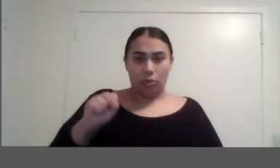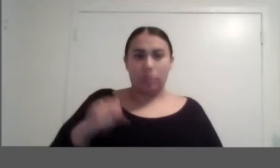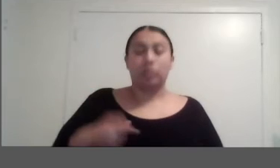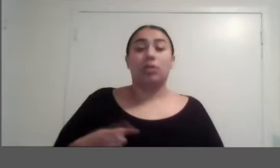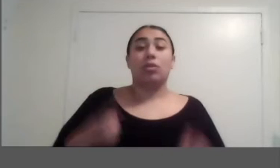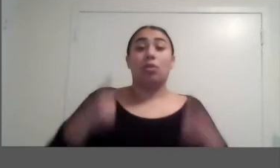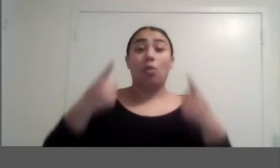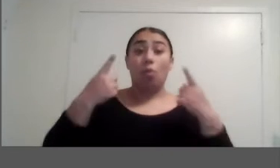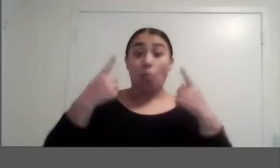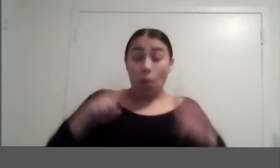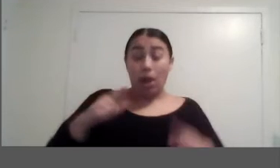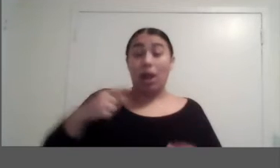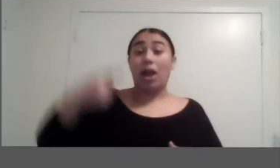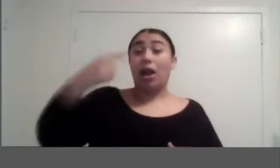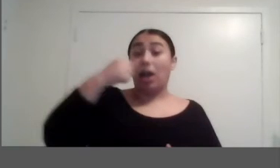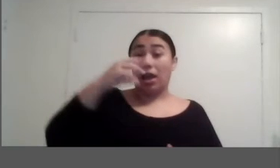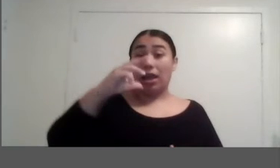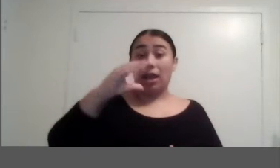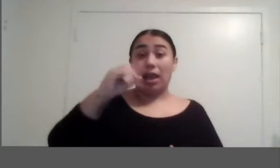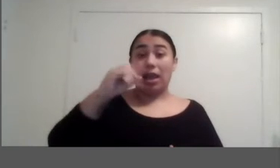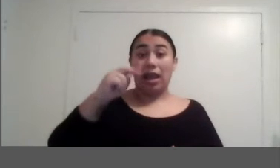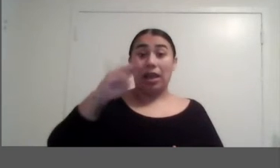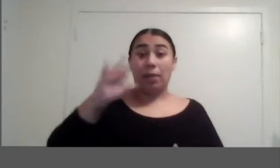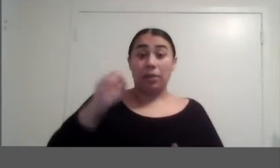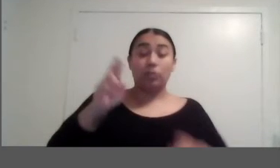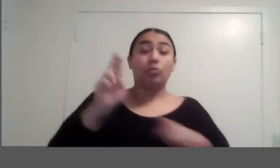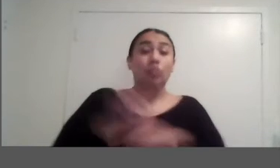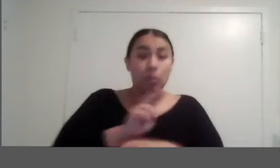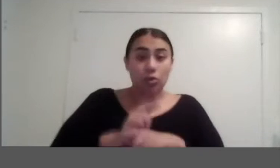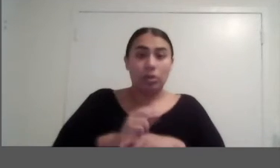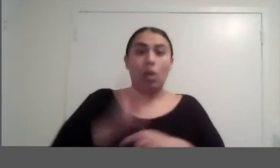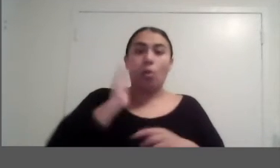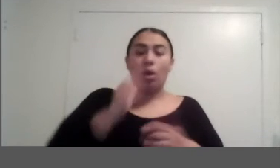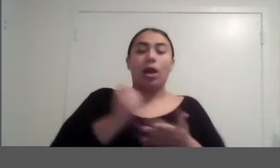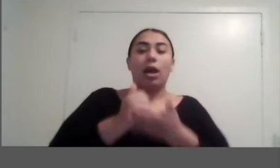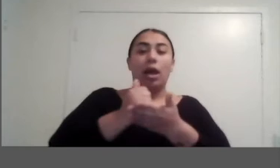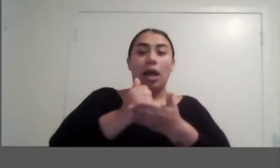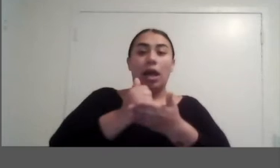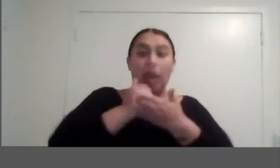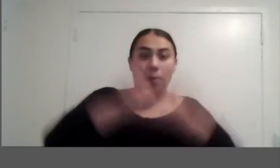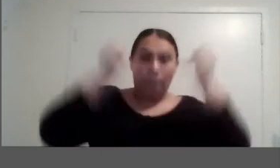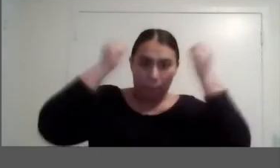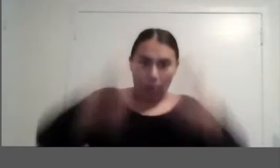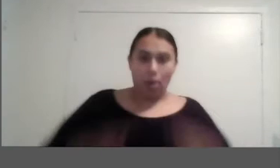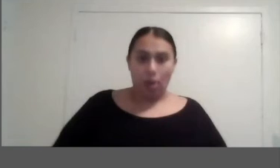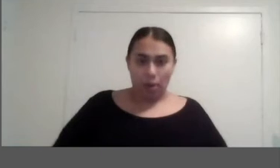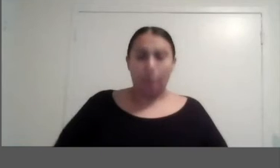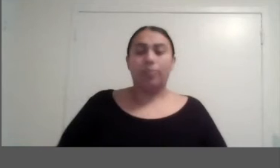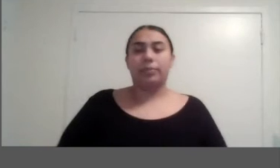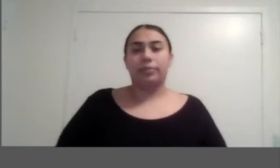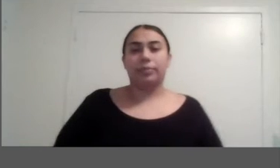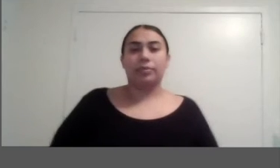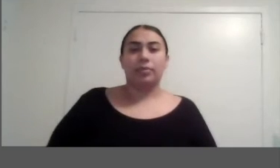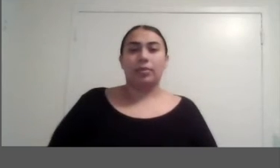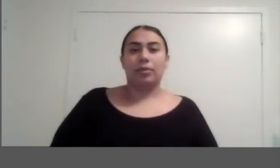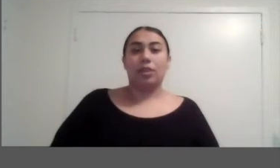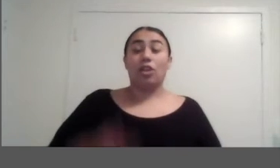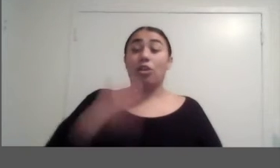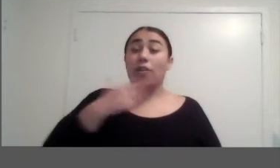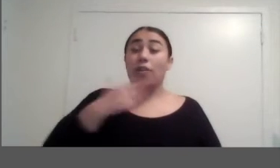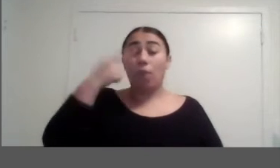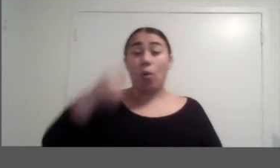receptors in our gastrointestinal system that are outside of the endocannabinoid system. They could potentially be involved with